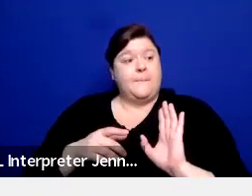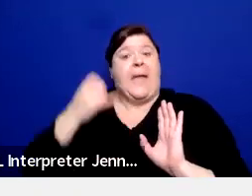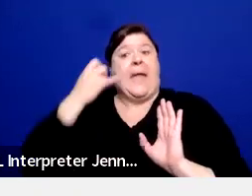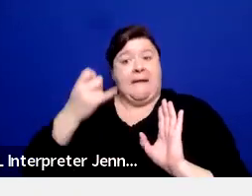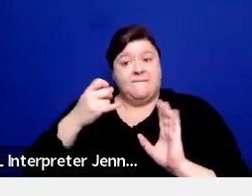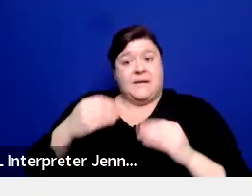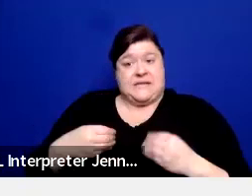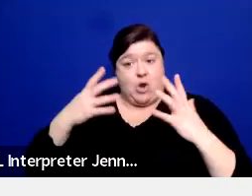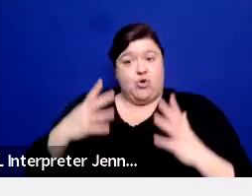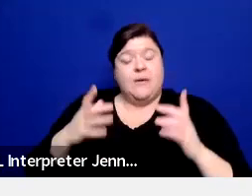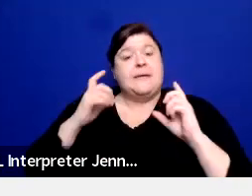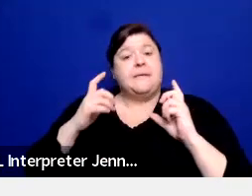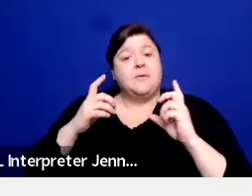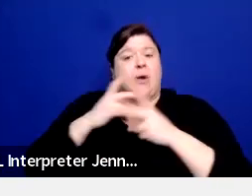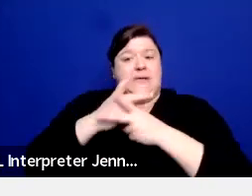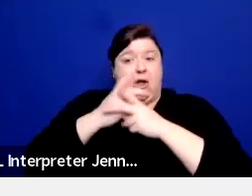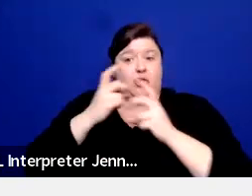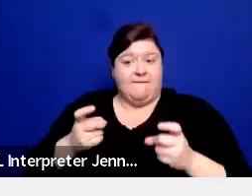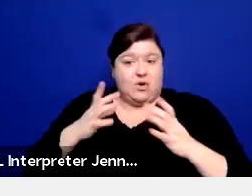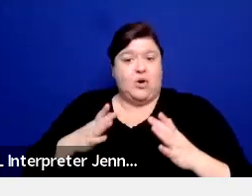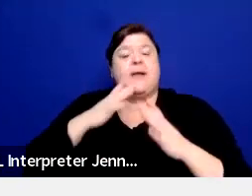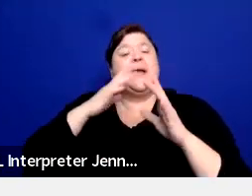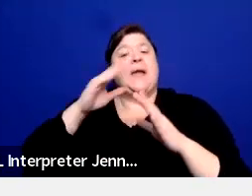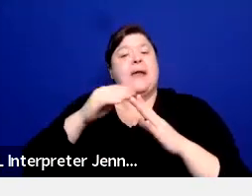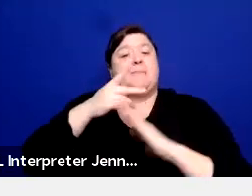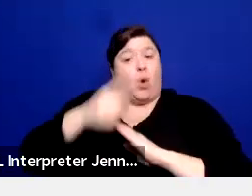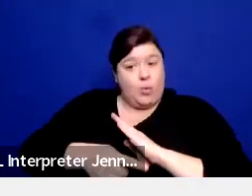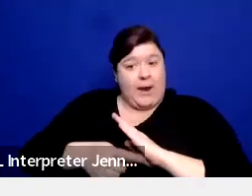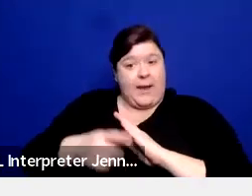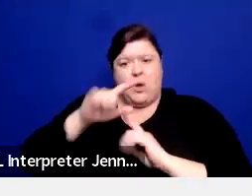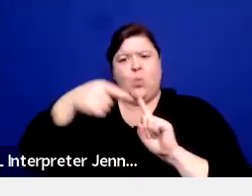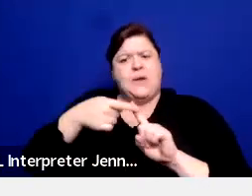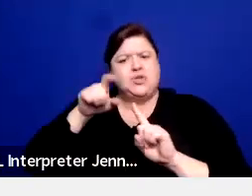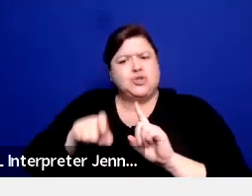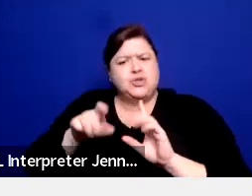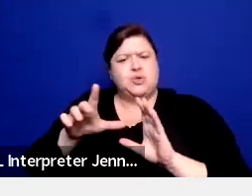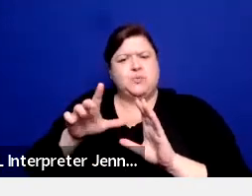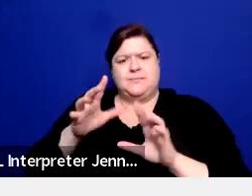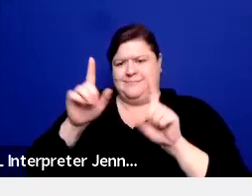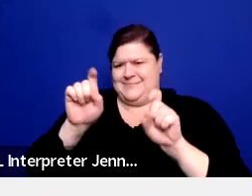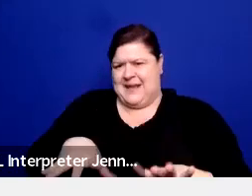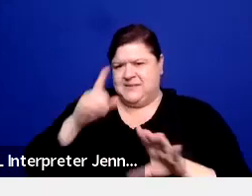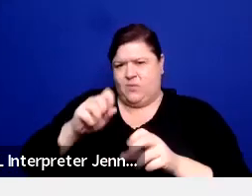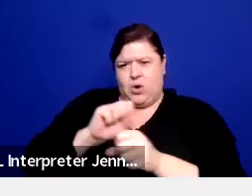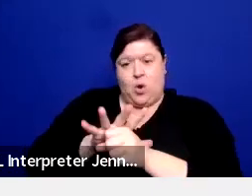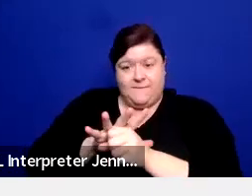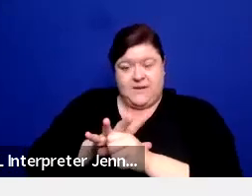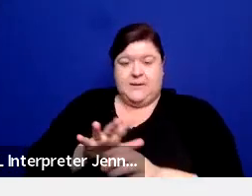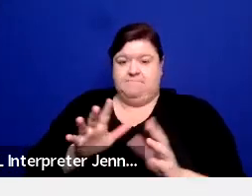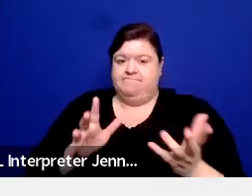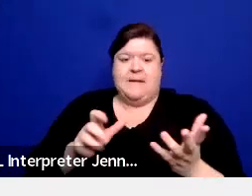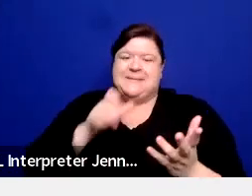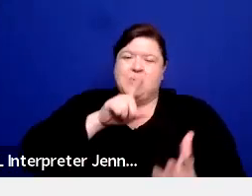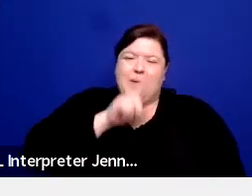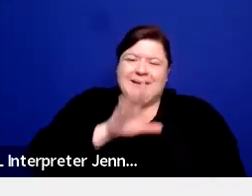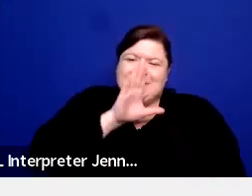programs test for COVID? Another great question with no